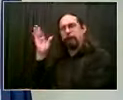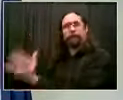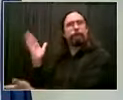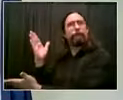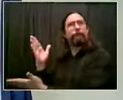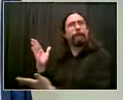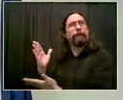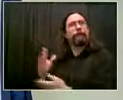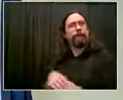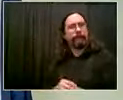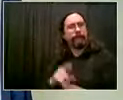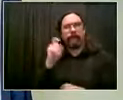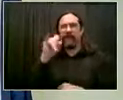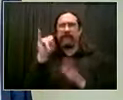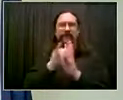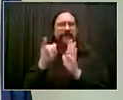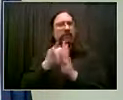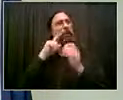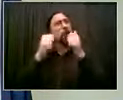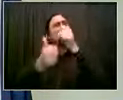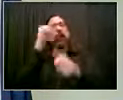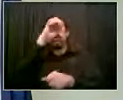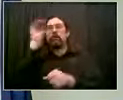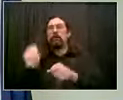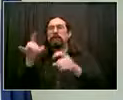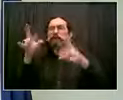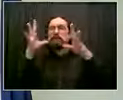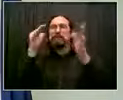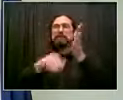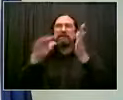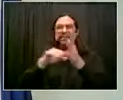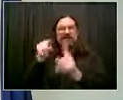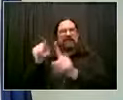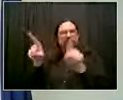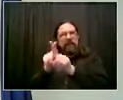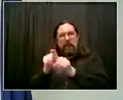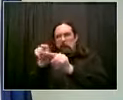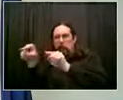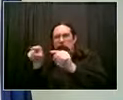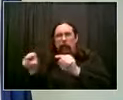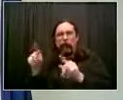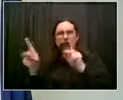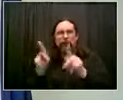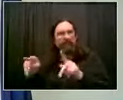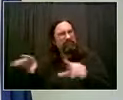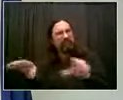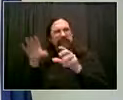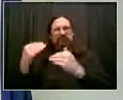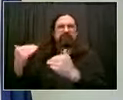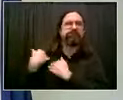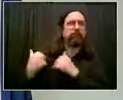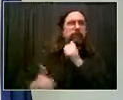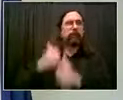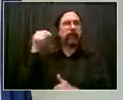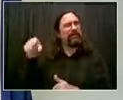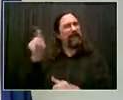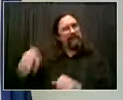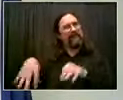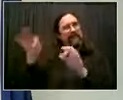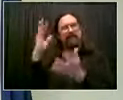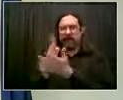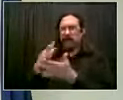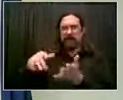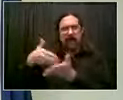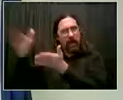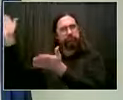and we don't want it here. You talk about witness cooperation. Mr. Mayor, I have been preaching this to the choir for I don't know how